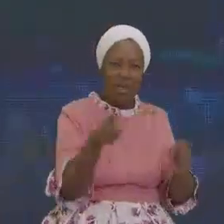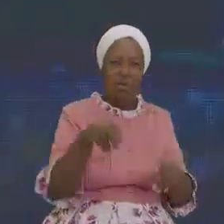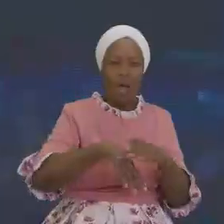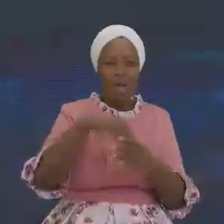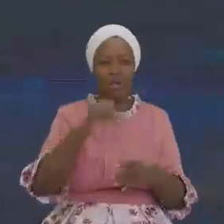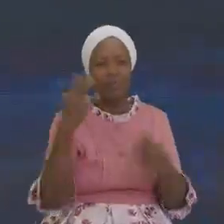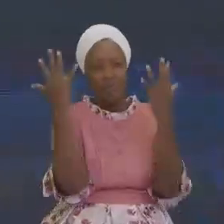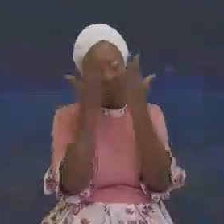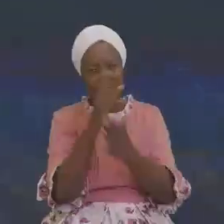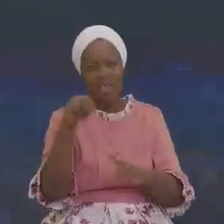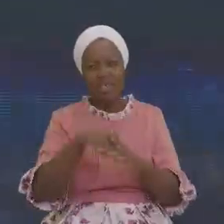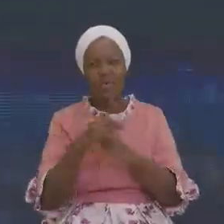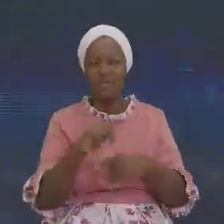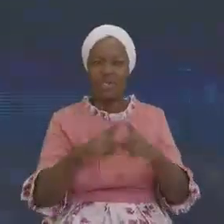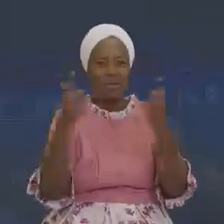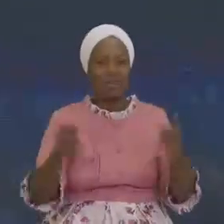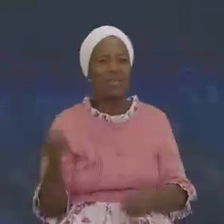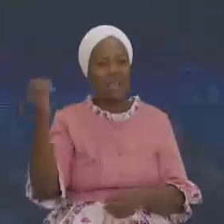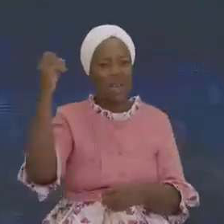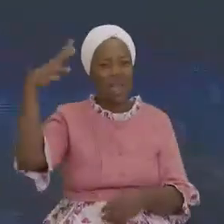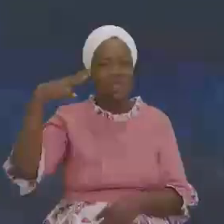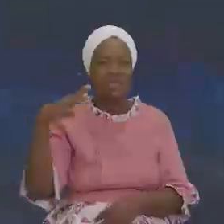darkness to his marvelous light.